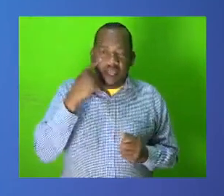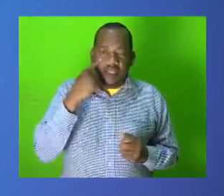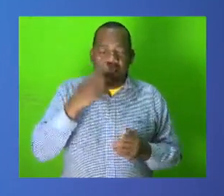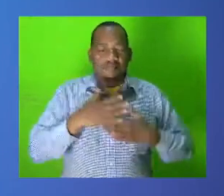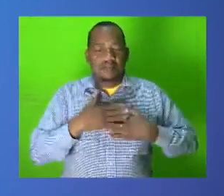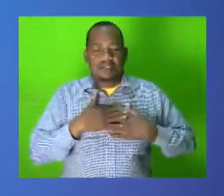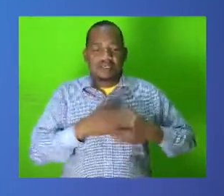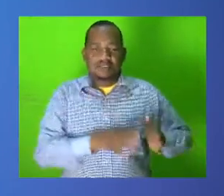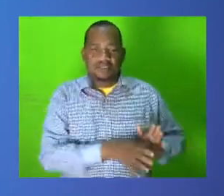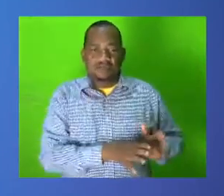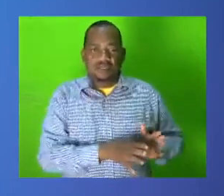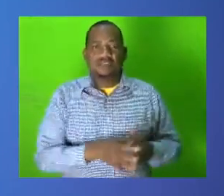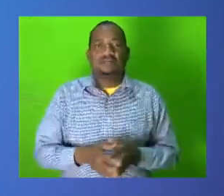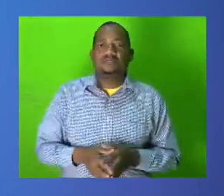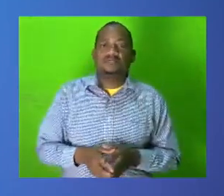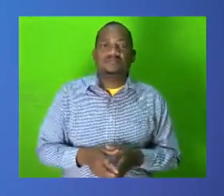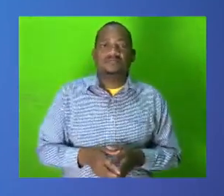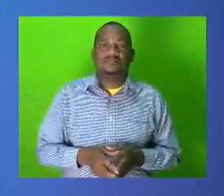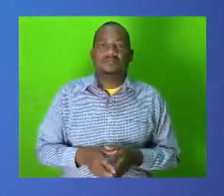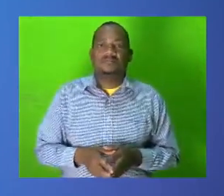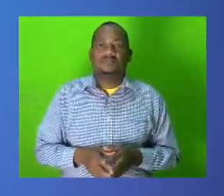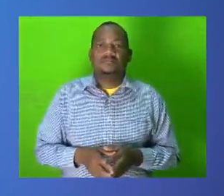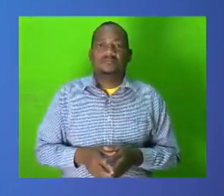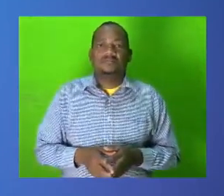student, to answer this question?